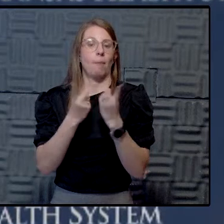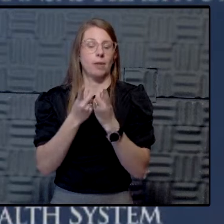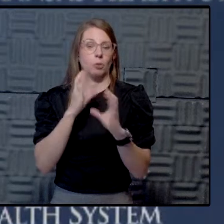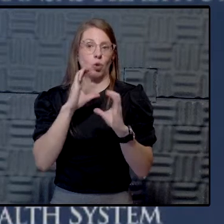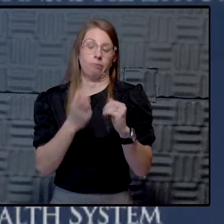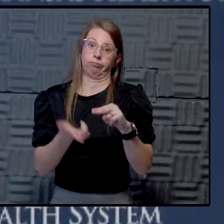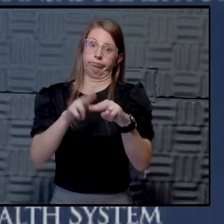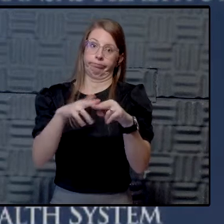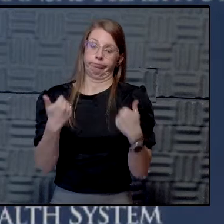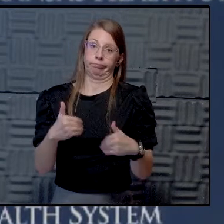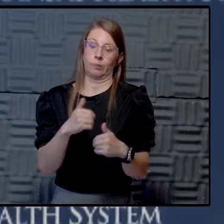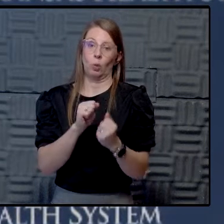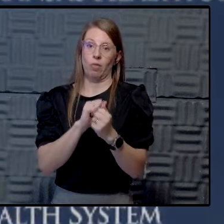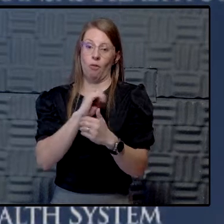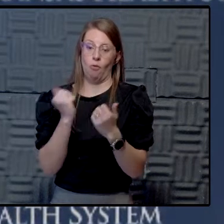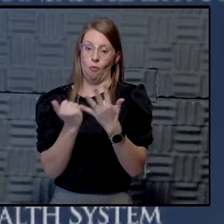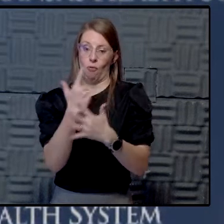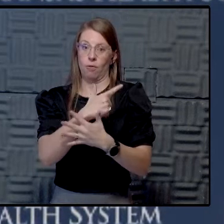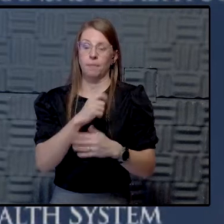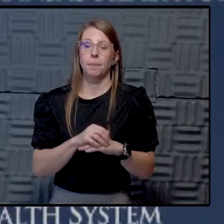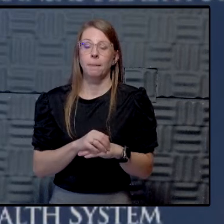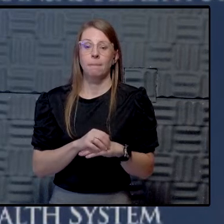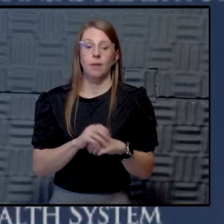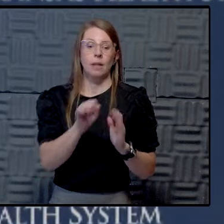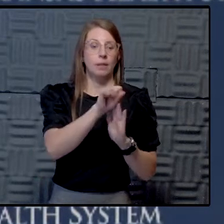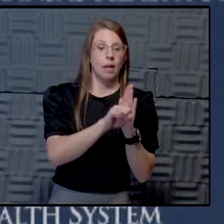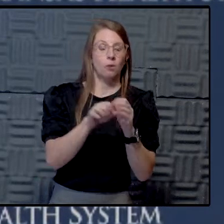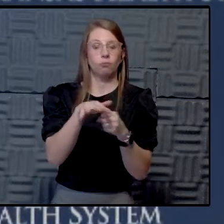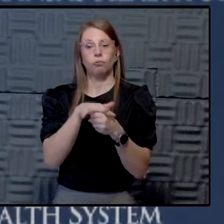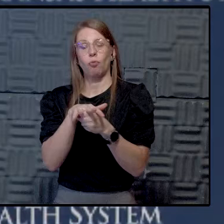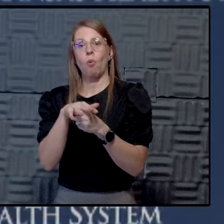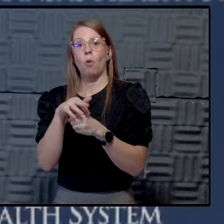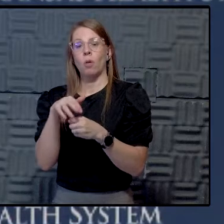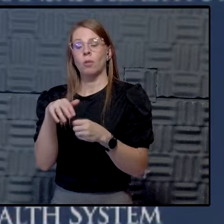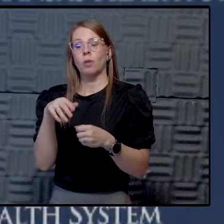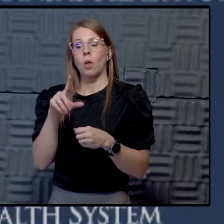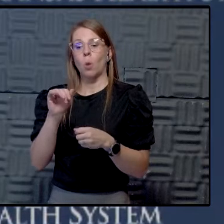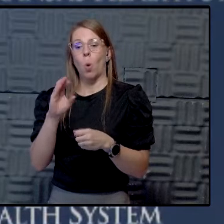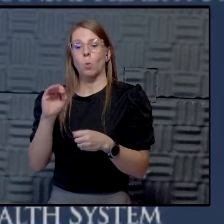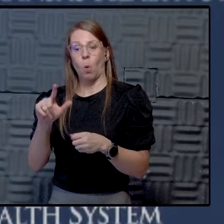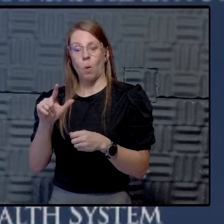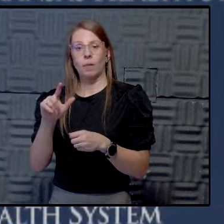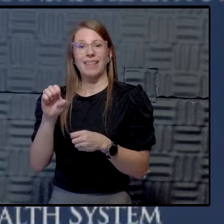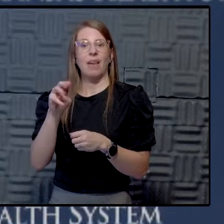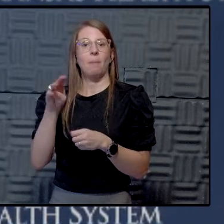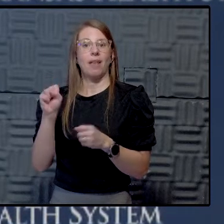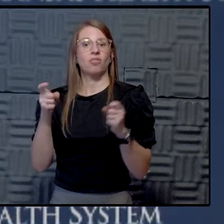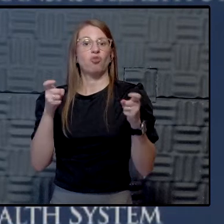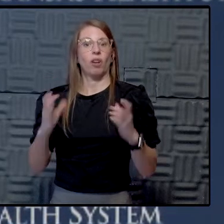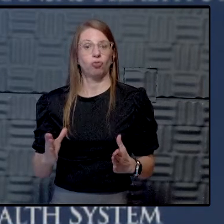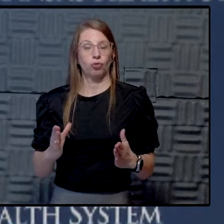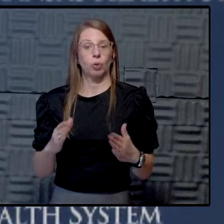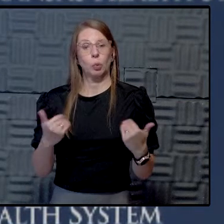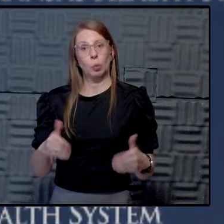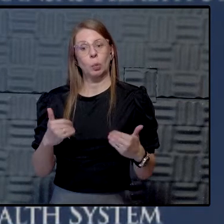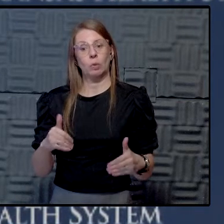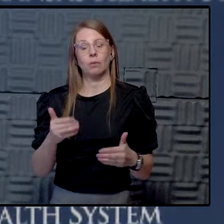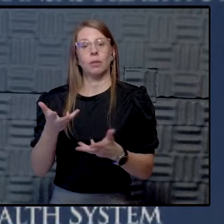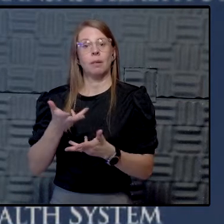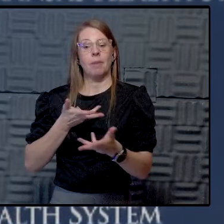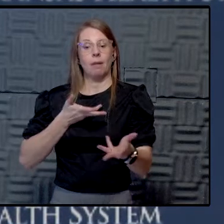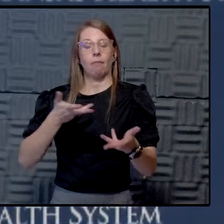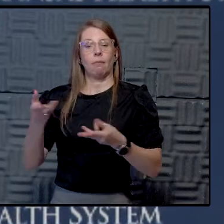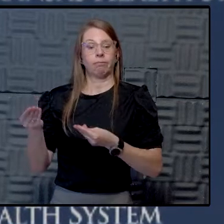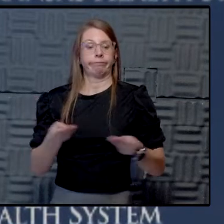of the things, both at the state, regional, and local level, is EMS medical directors have been a key liaison to